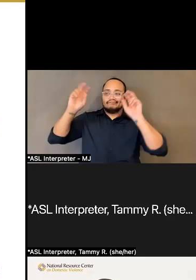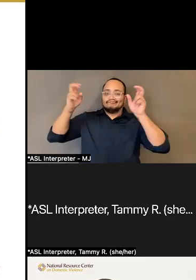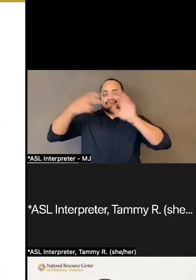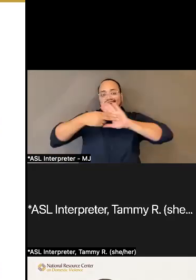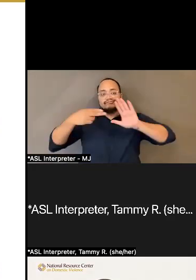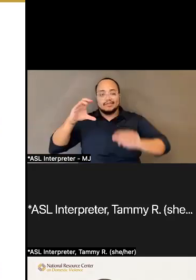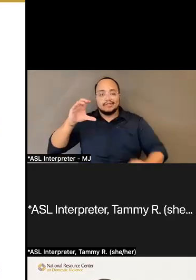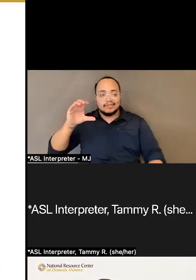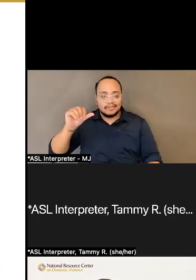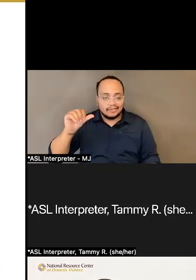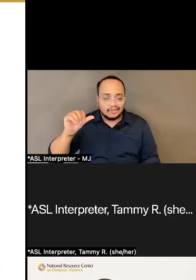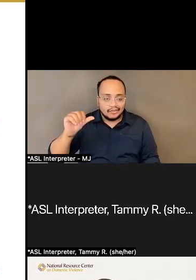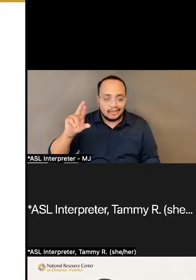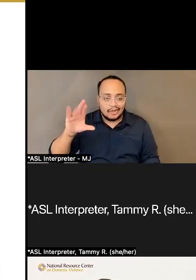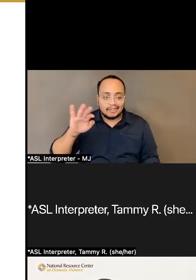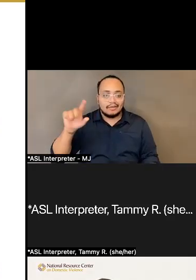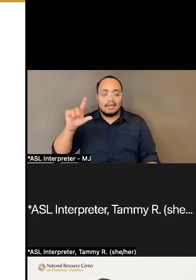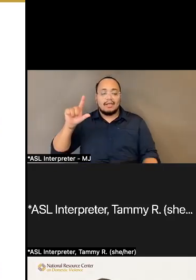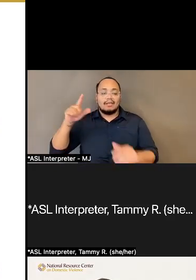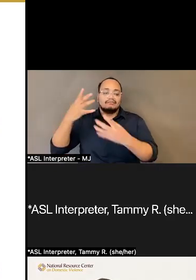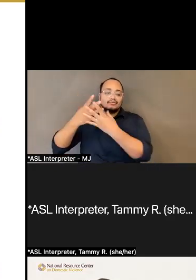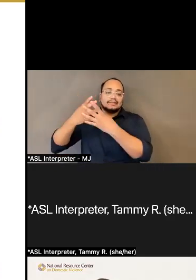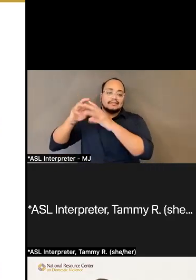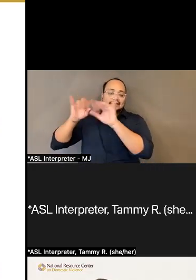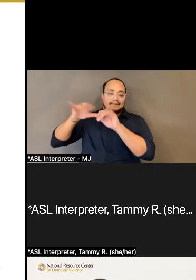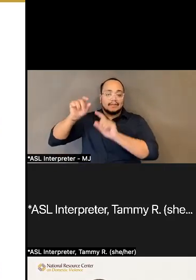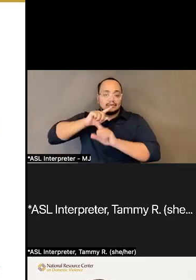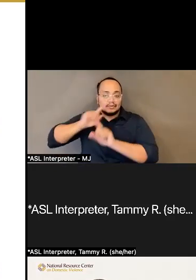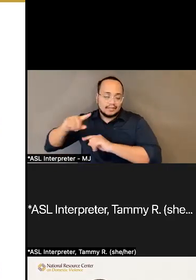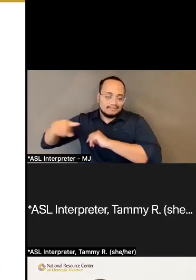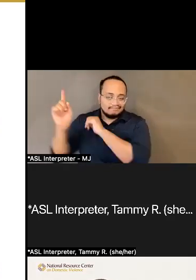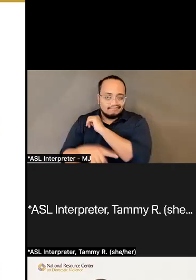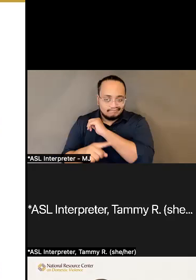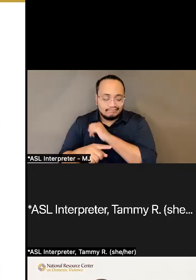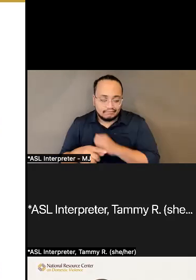referred to as carceral systems and responses.